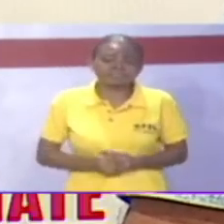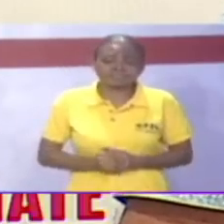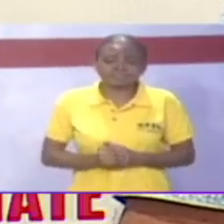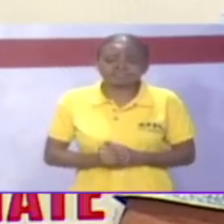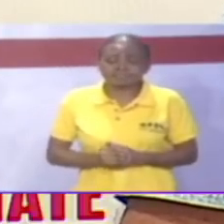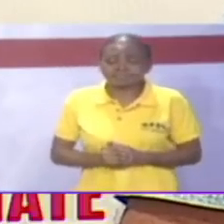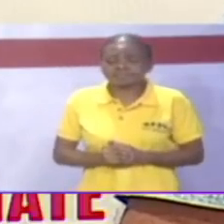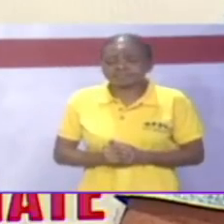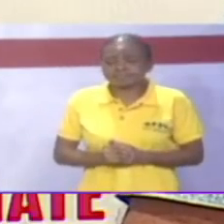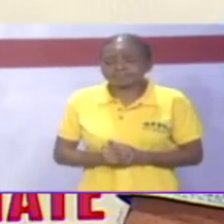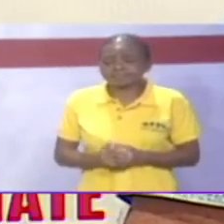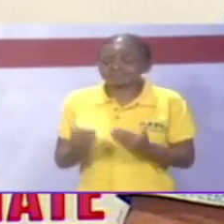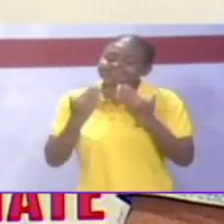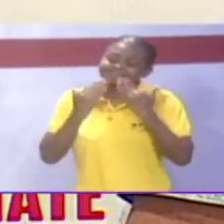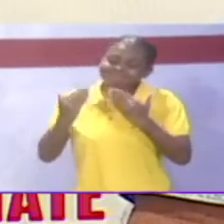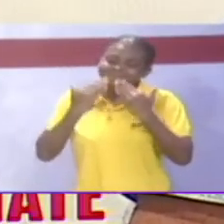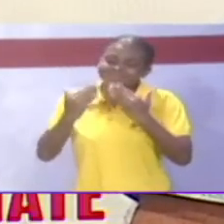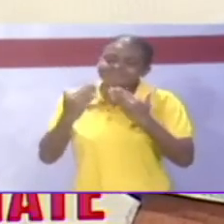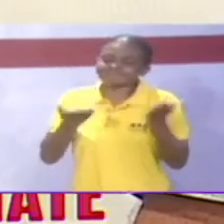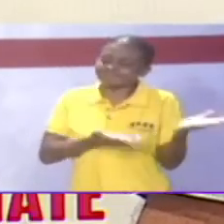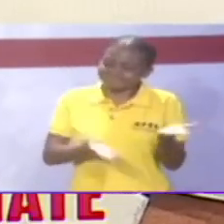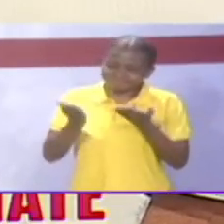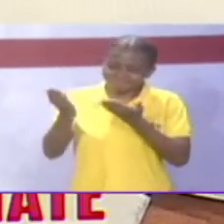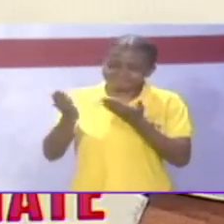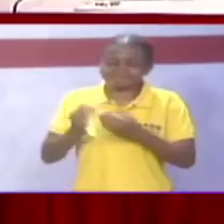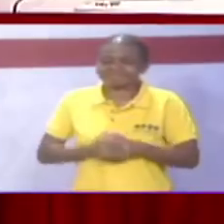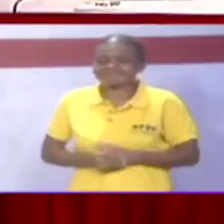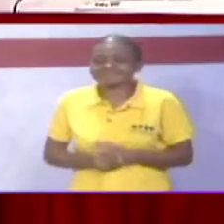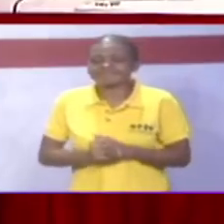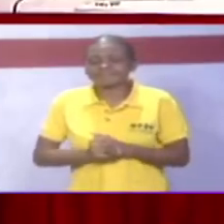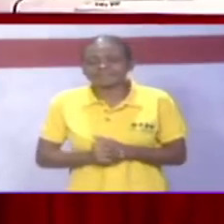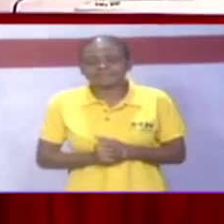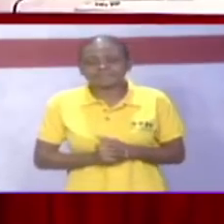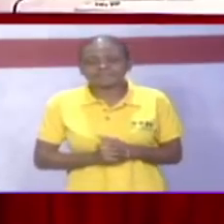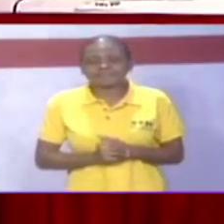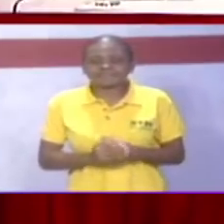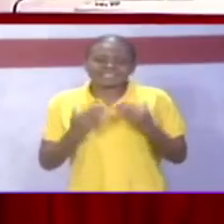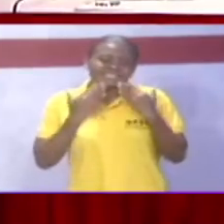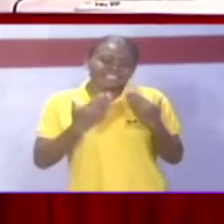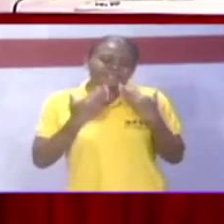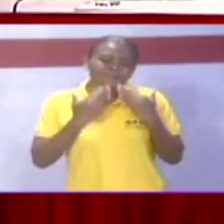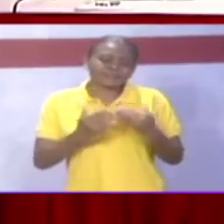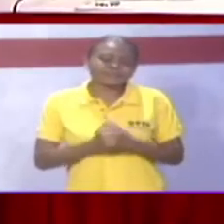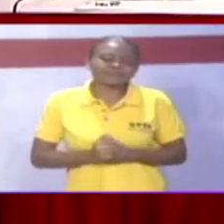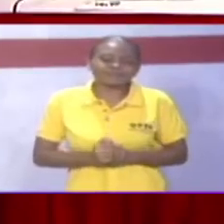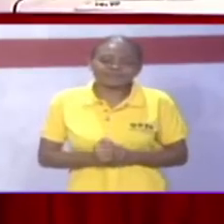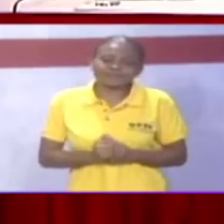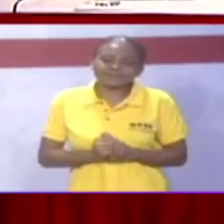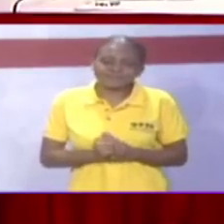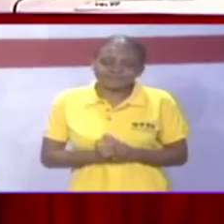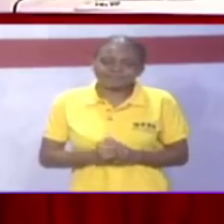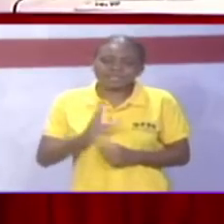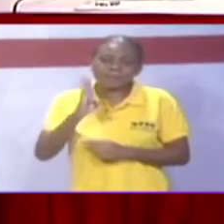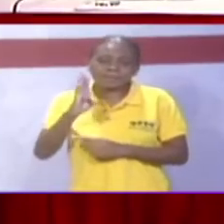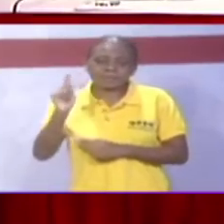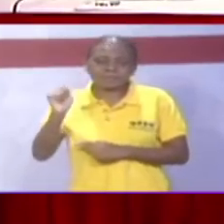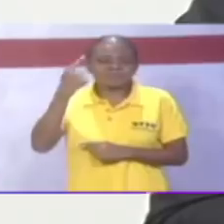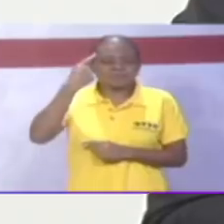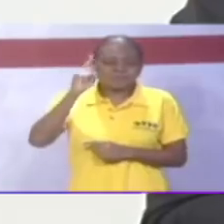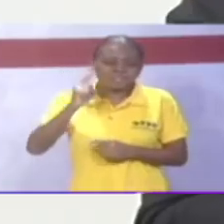you. Back over to you, Al. I want to thank you, Mr. Teixeira, for sharing such an intimate